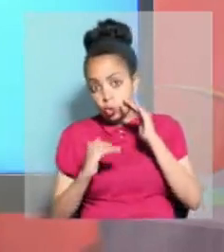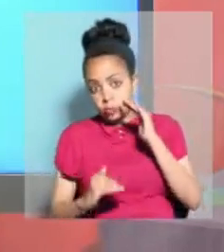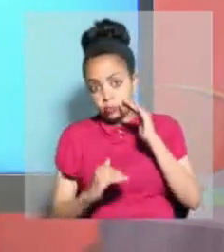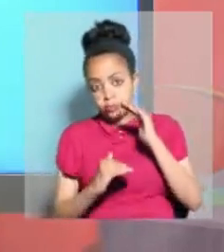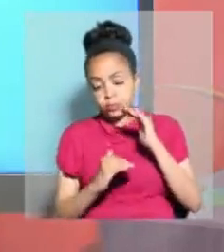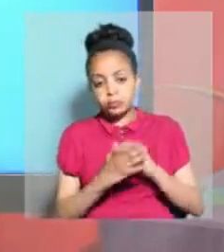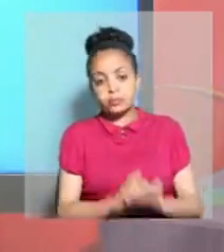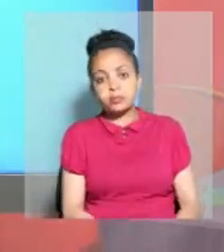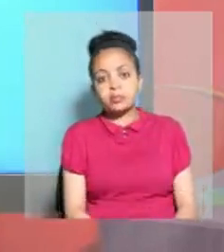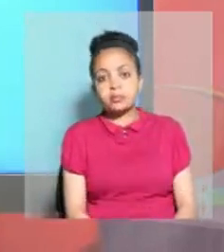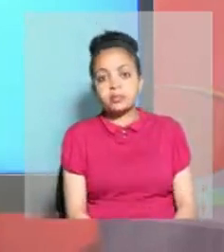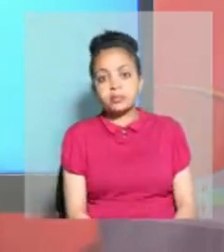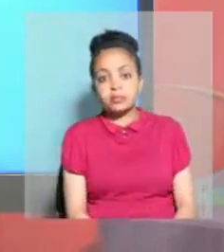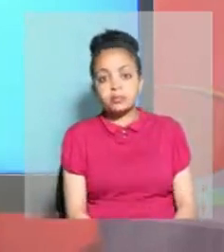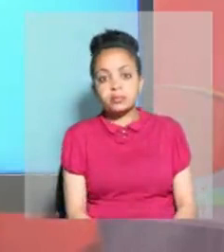one.